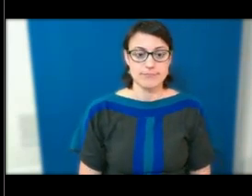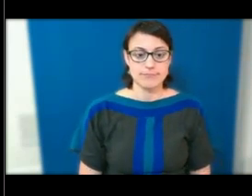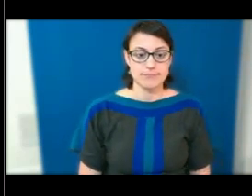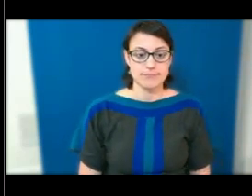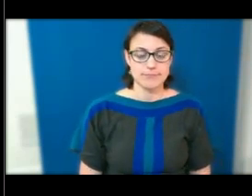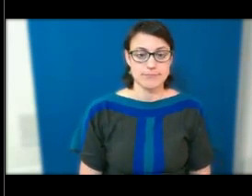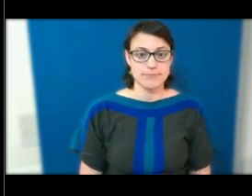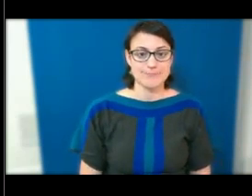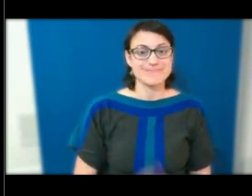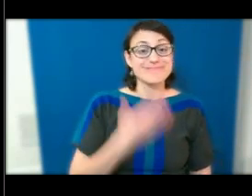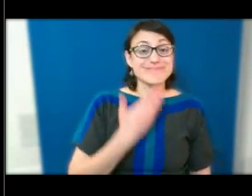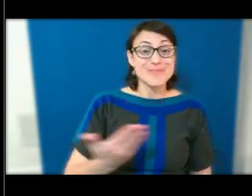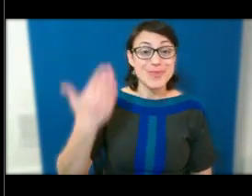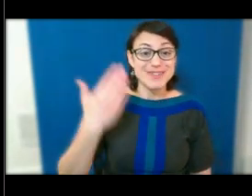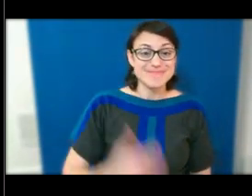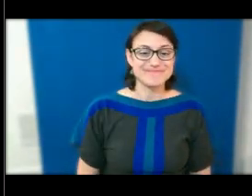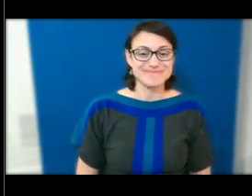Good morning.